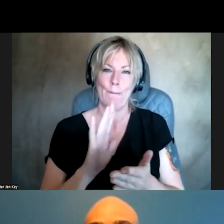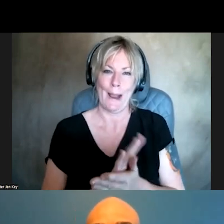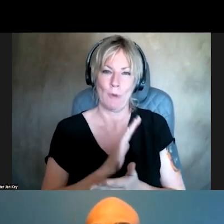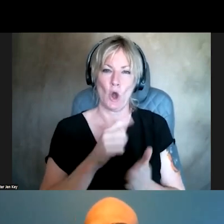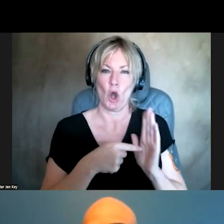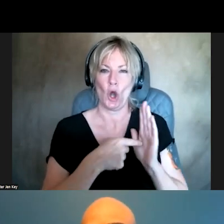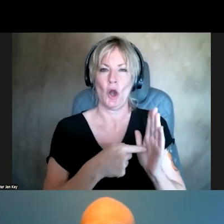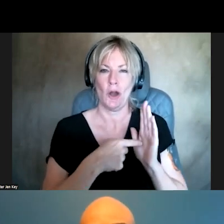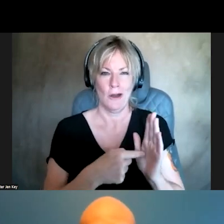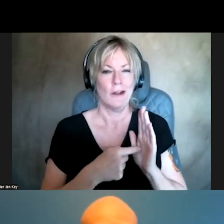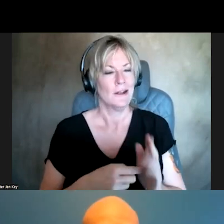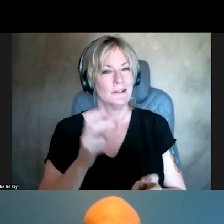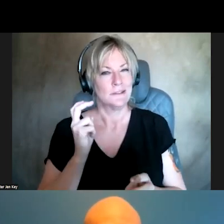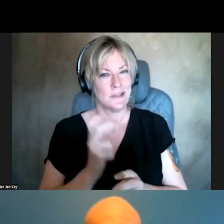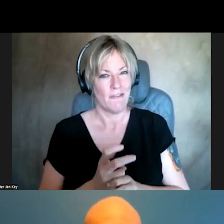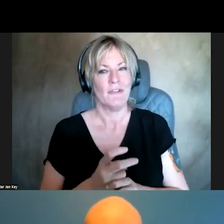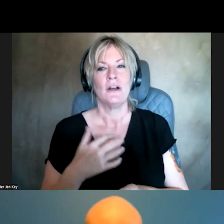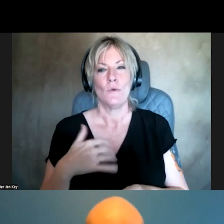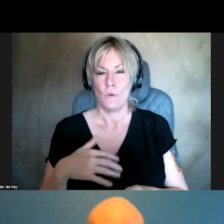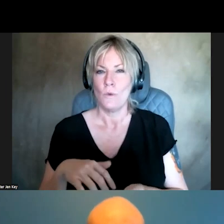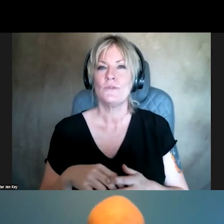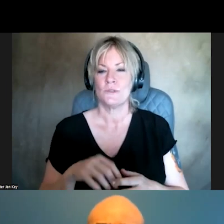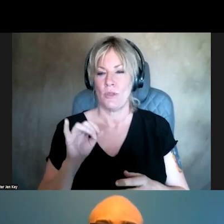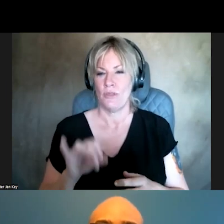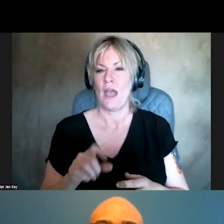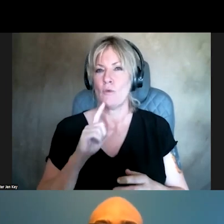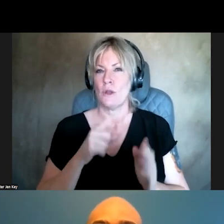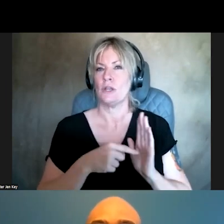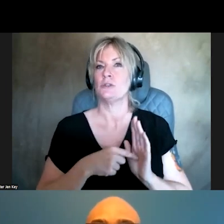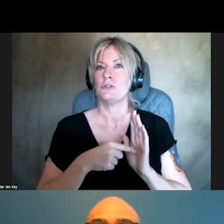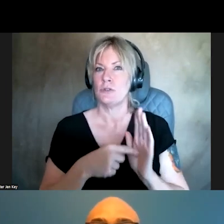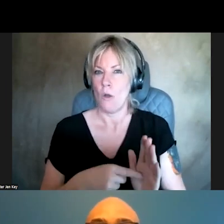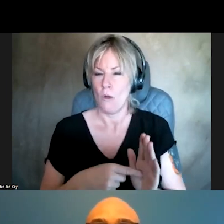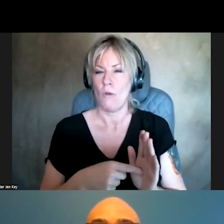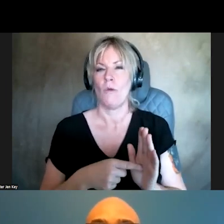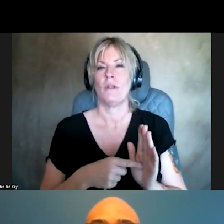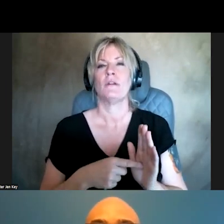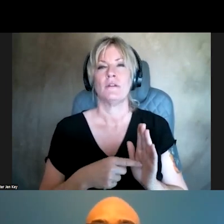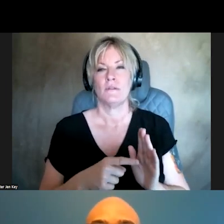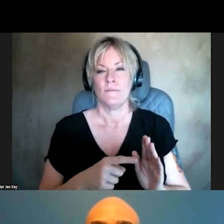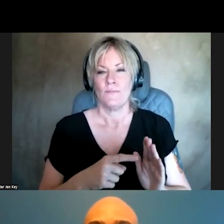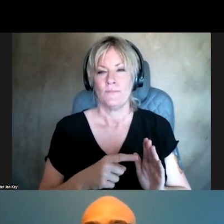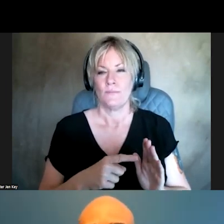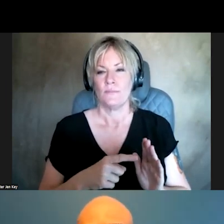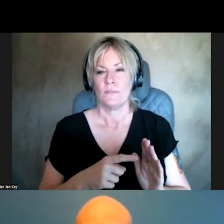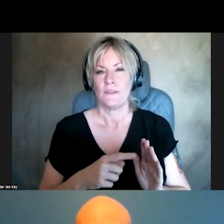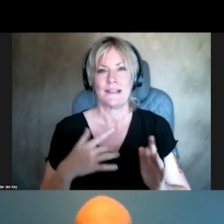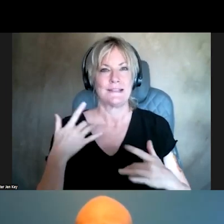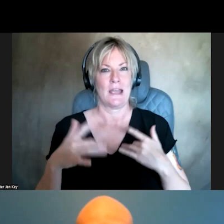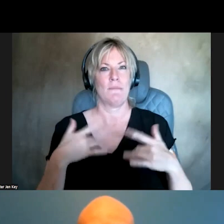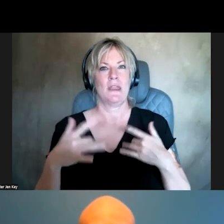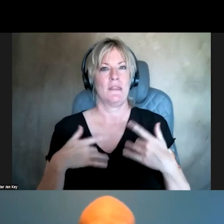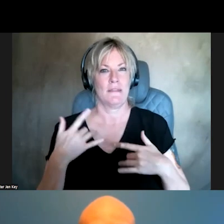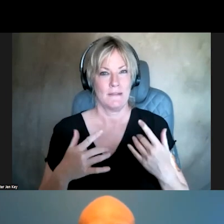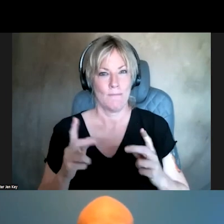of things that we're going to do, and that really I think showcases the the excitement around doing